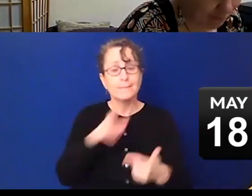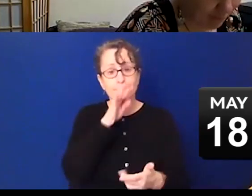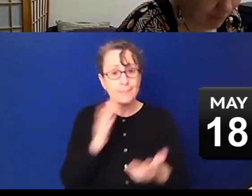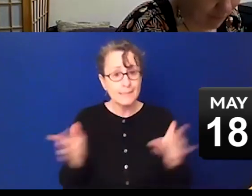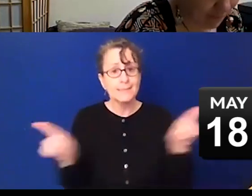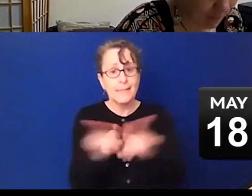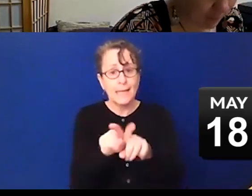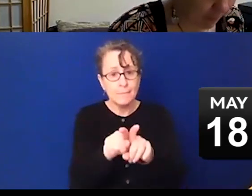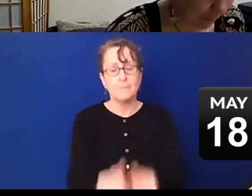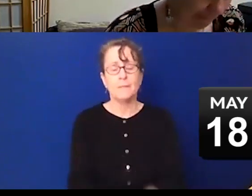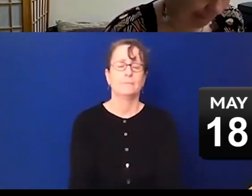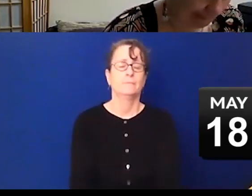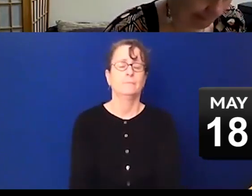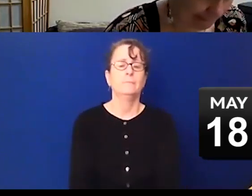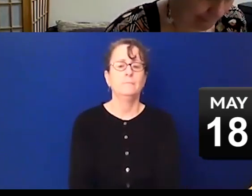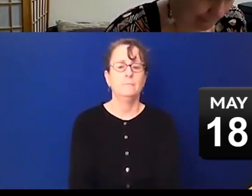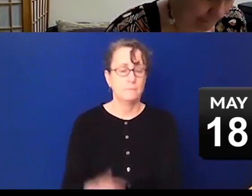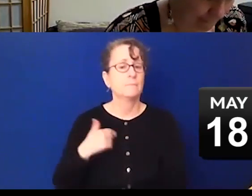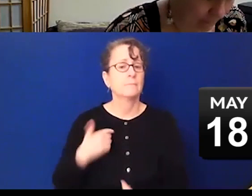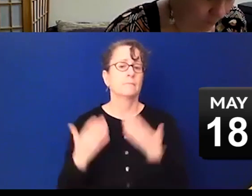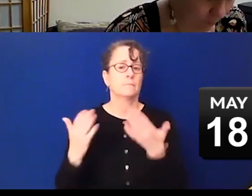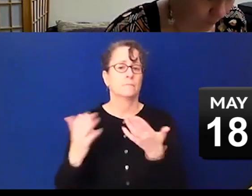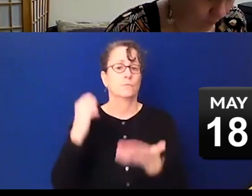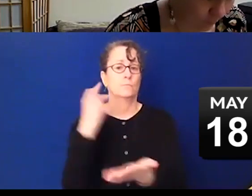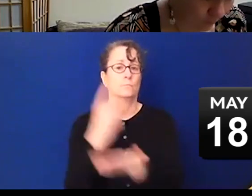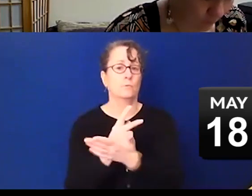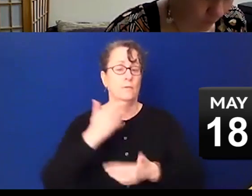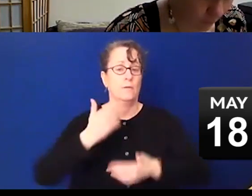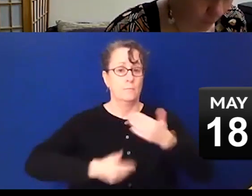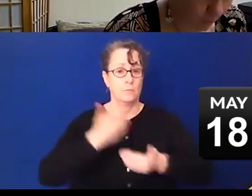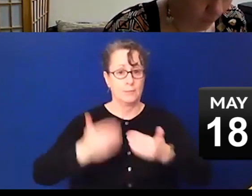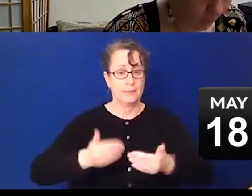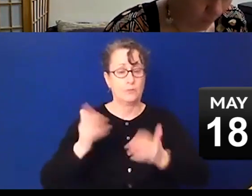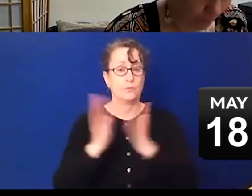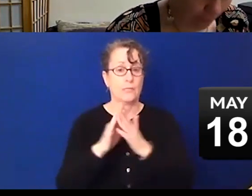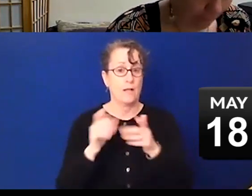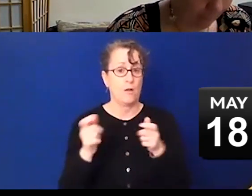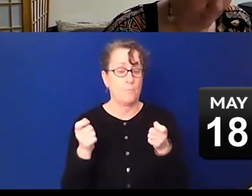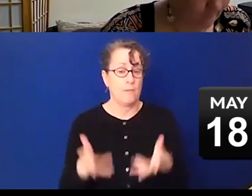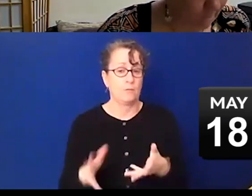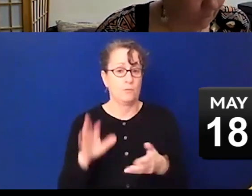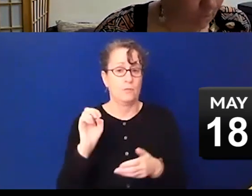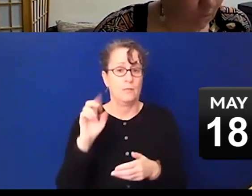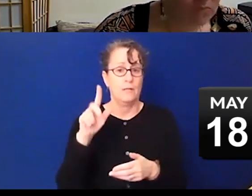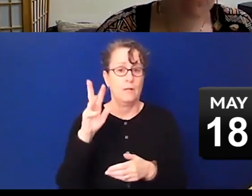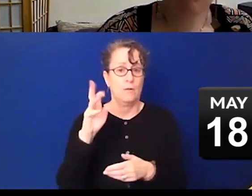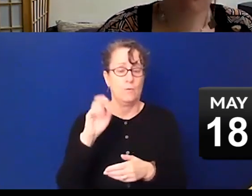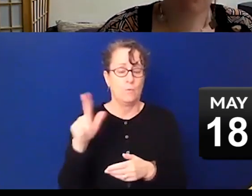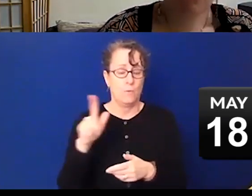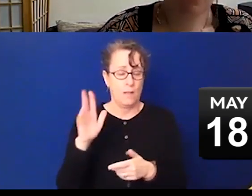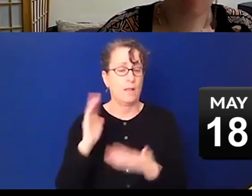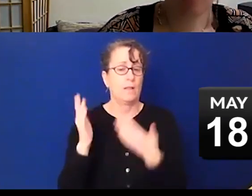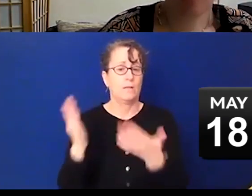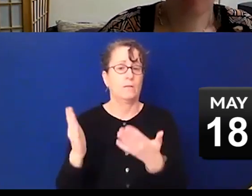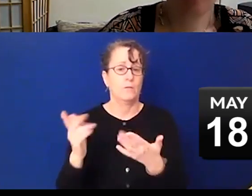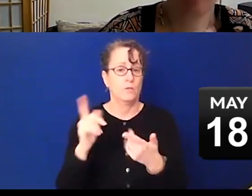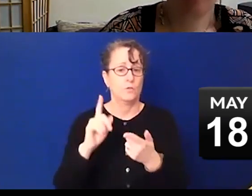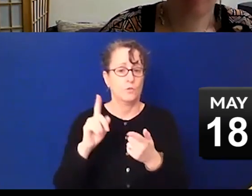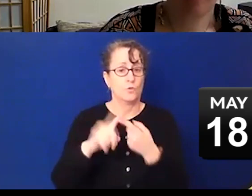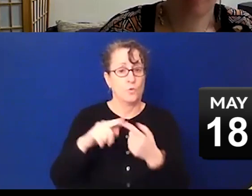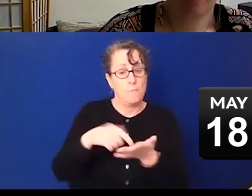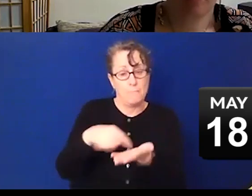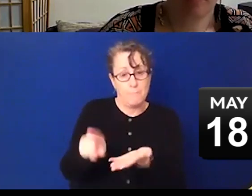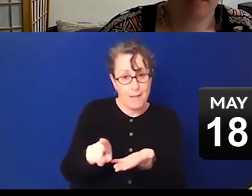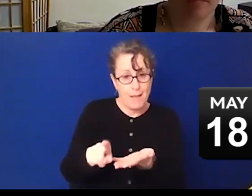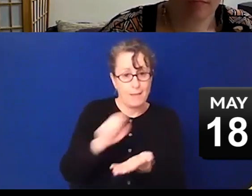Yeah. I move to approve the procedure proposed by Town Manager Elwell for reimbursing select board members who incur